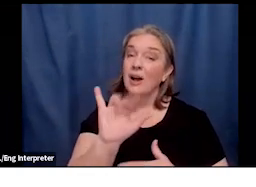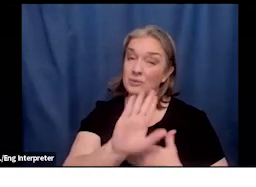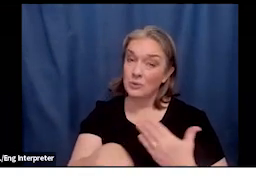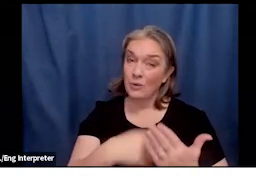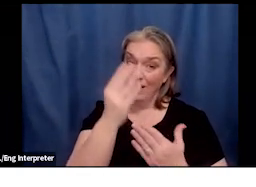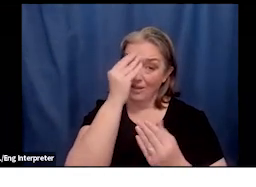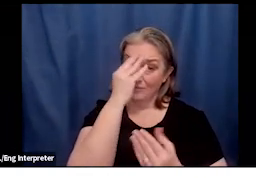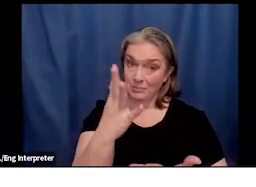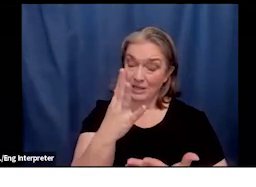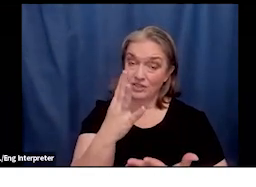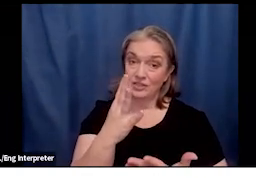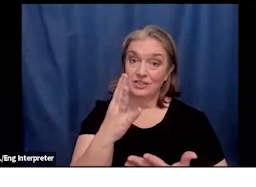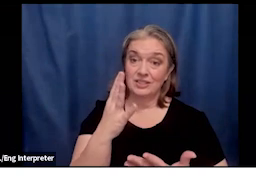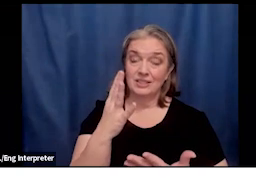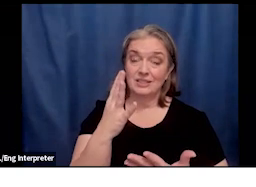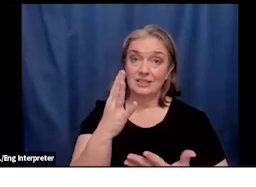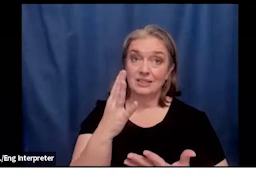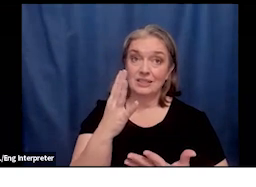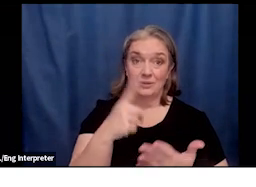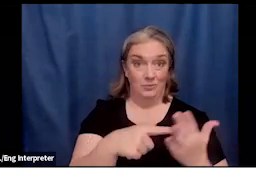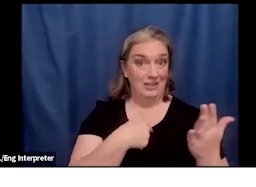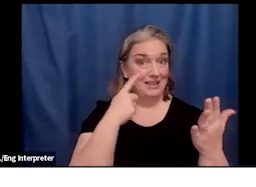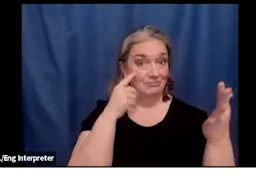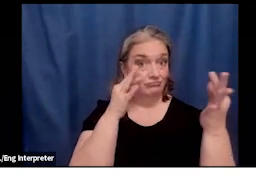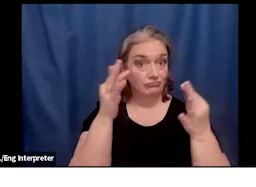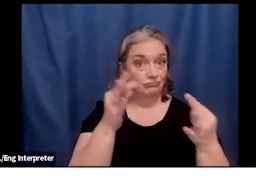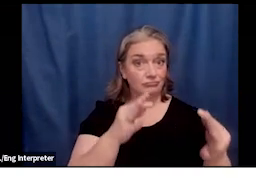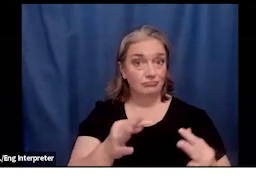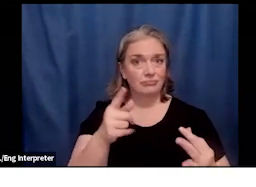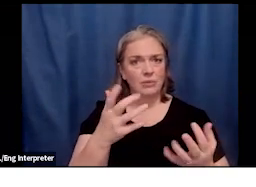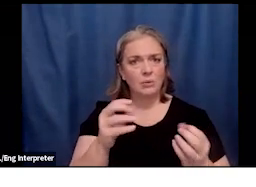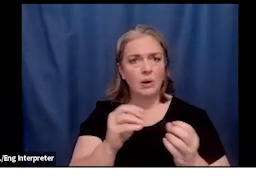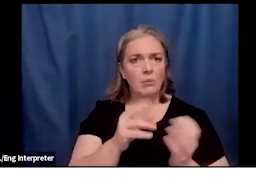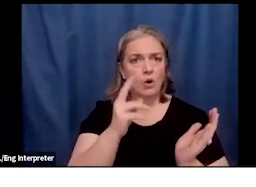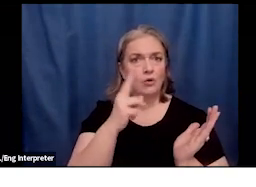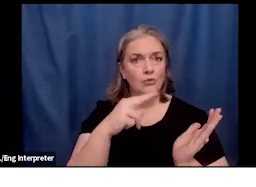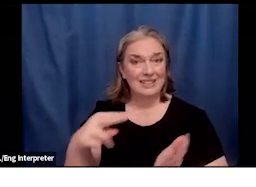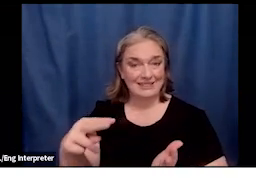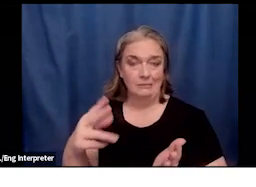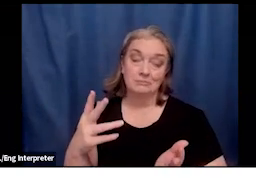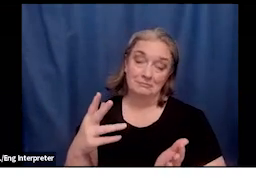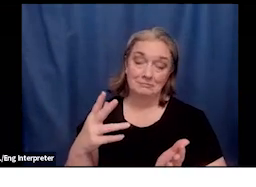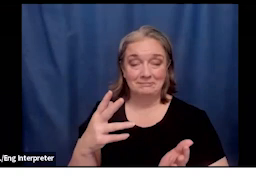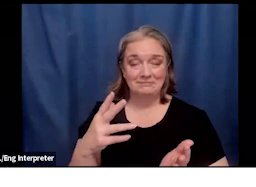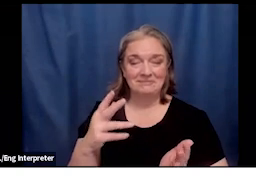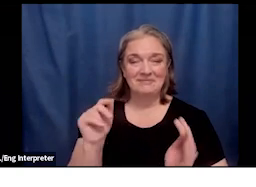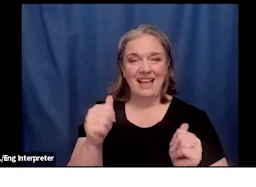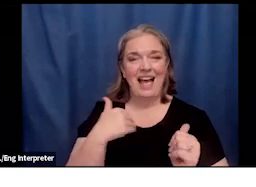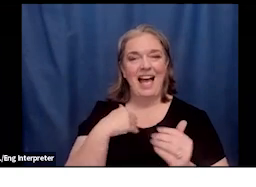covered today, if you want more reading material, is available in a